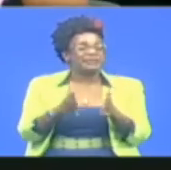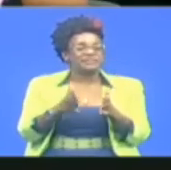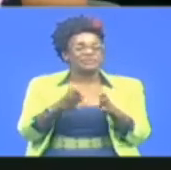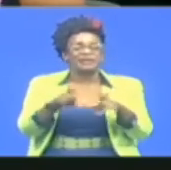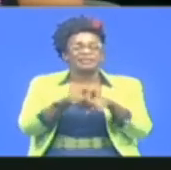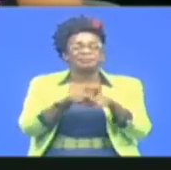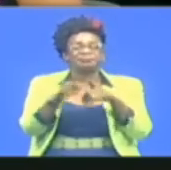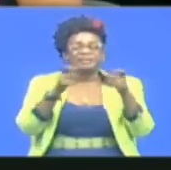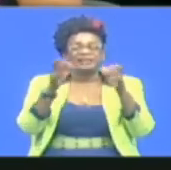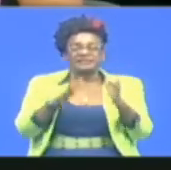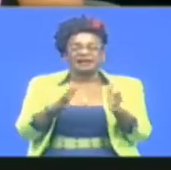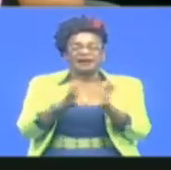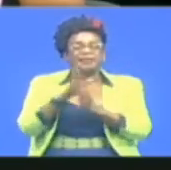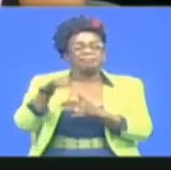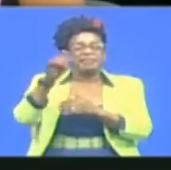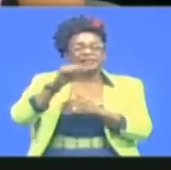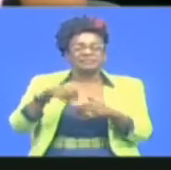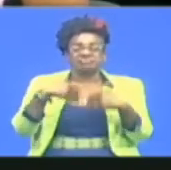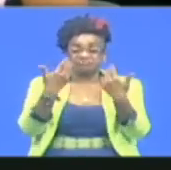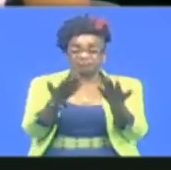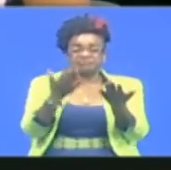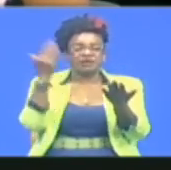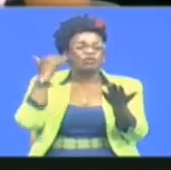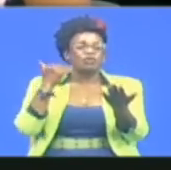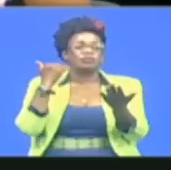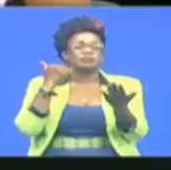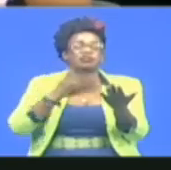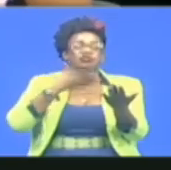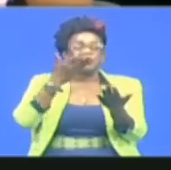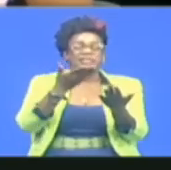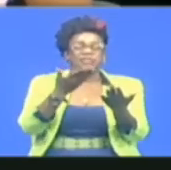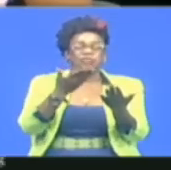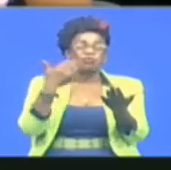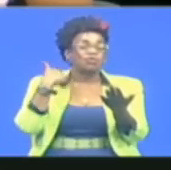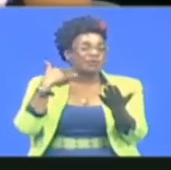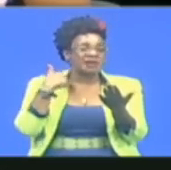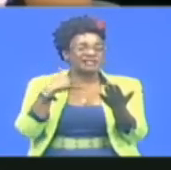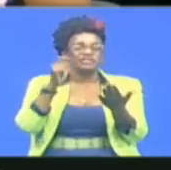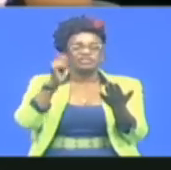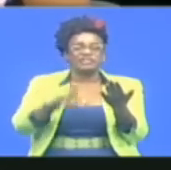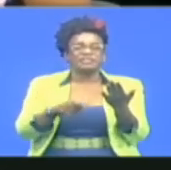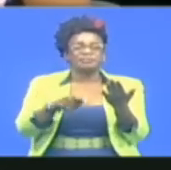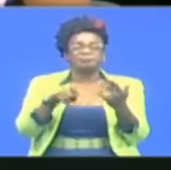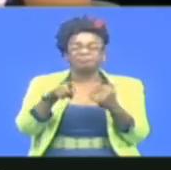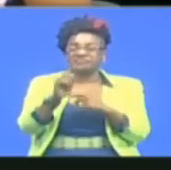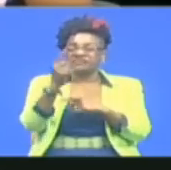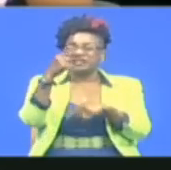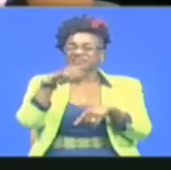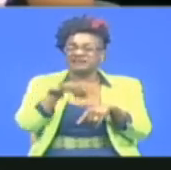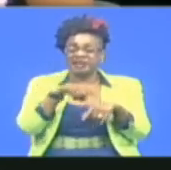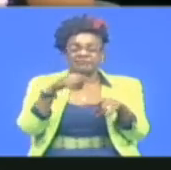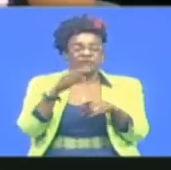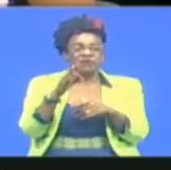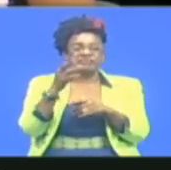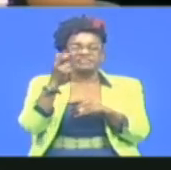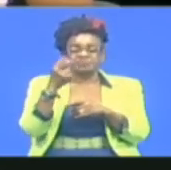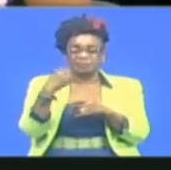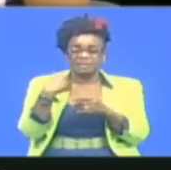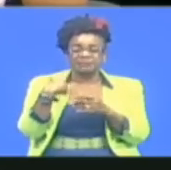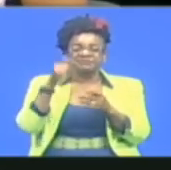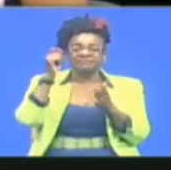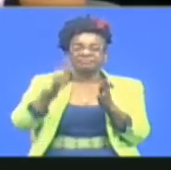concerned PS were arraigned in court today to answer to fraud charges. It is not the first time that corruption suspects have been charged, and